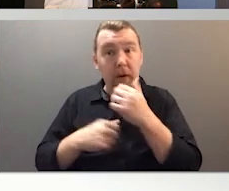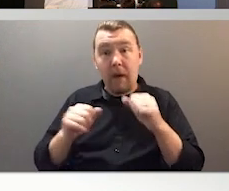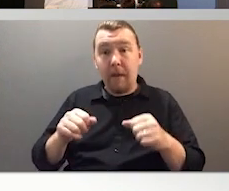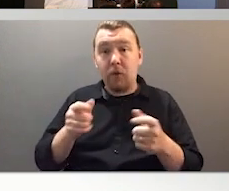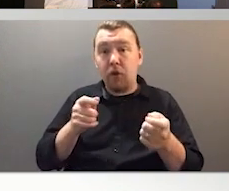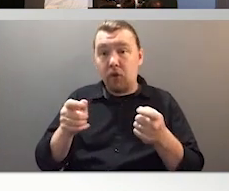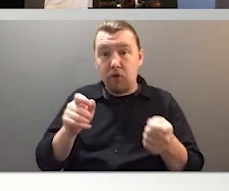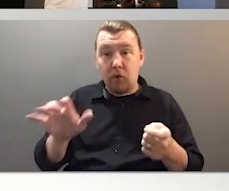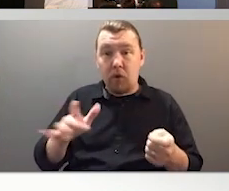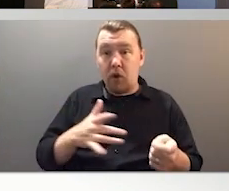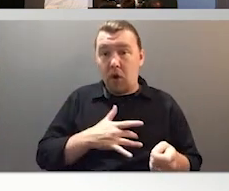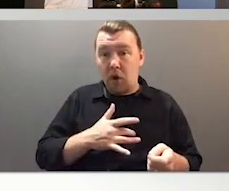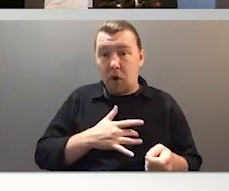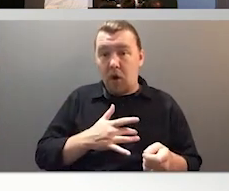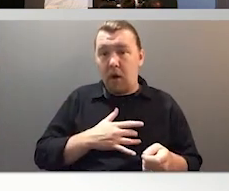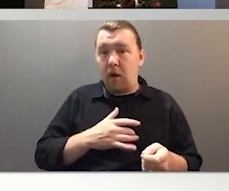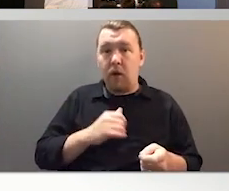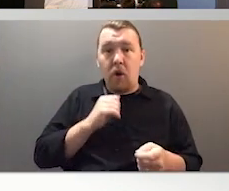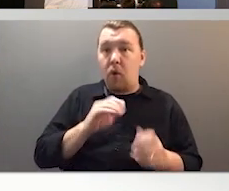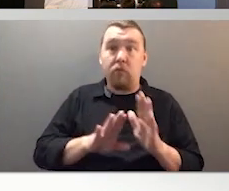not all these crazy spikes and dips,